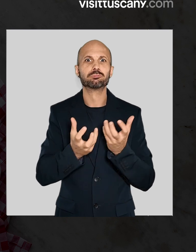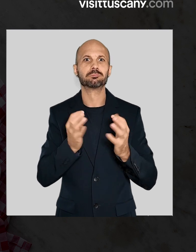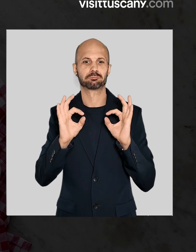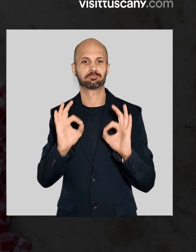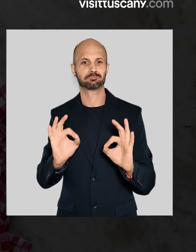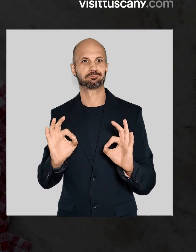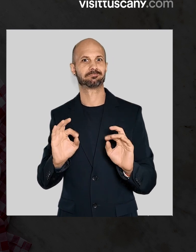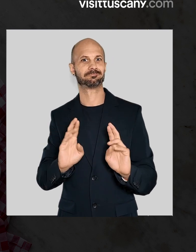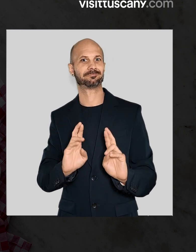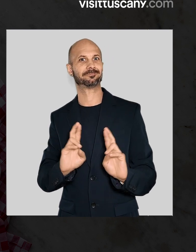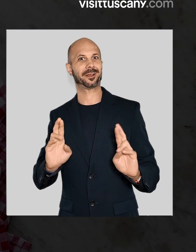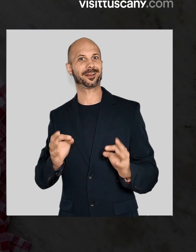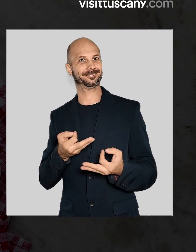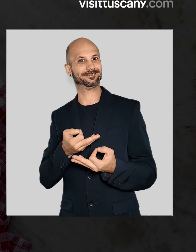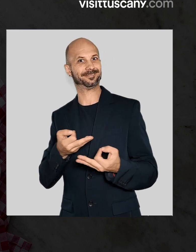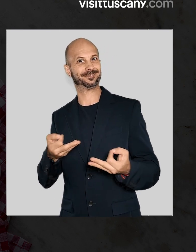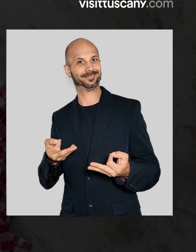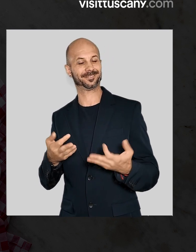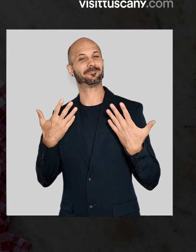Serve with some bread.